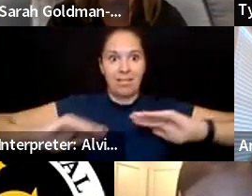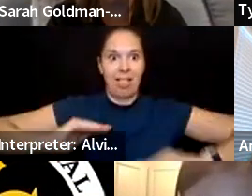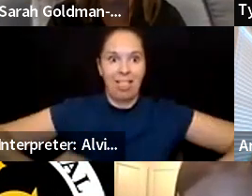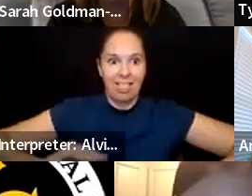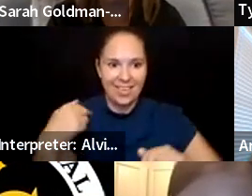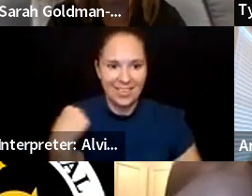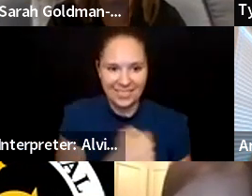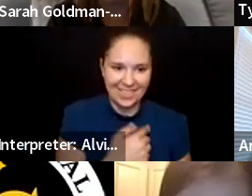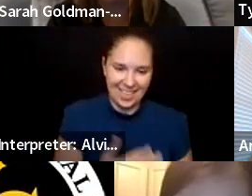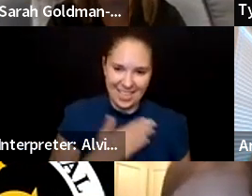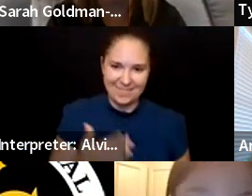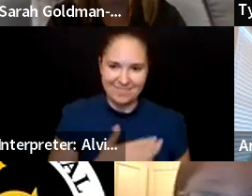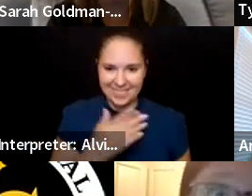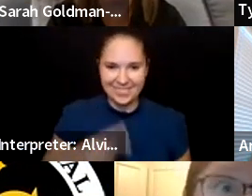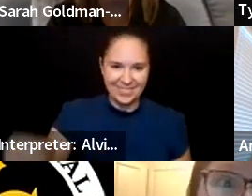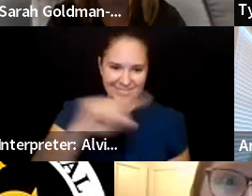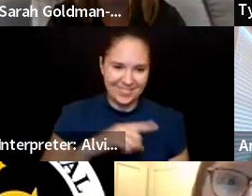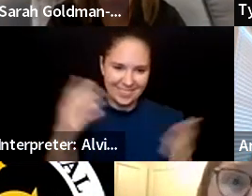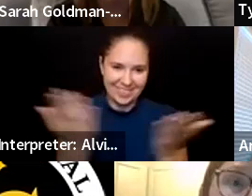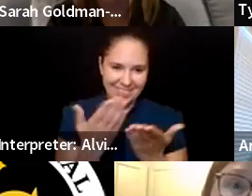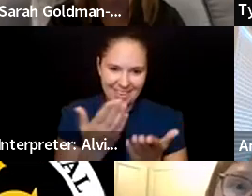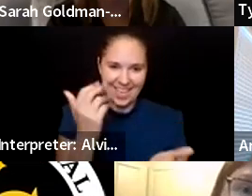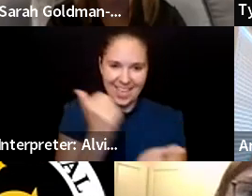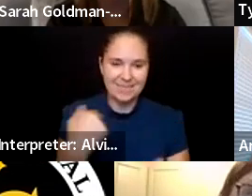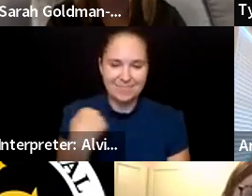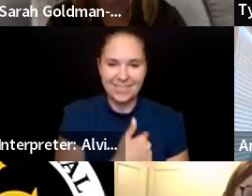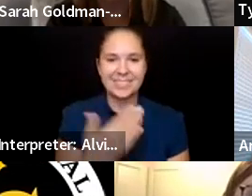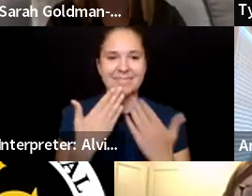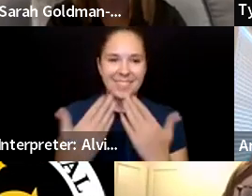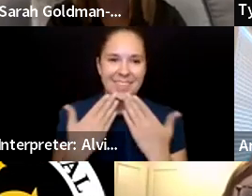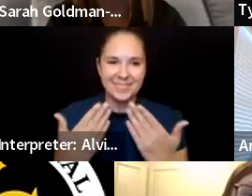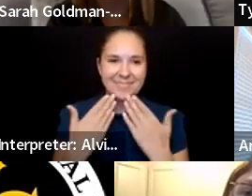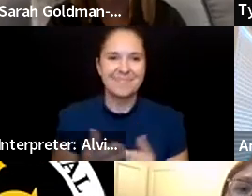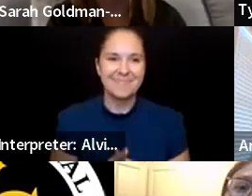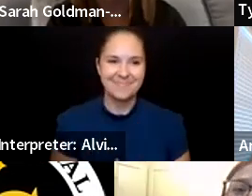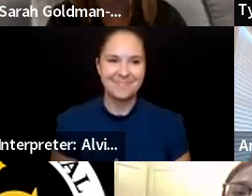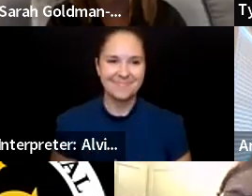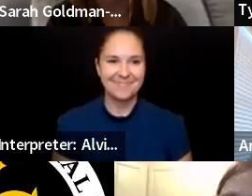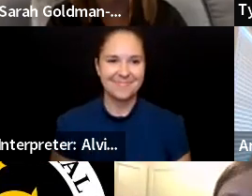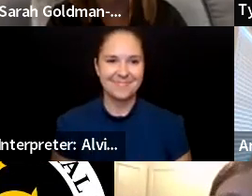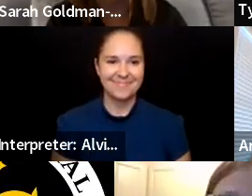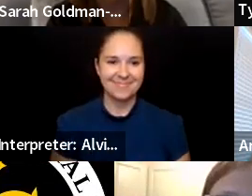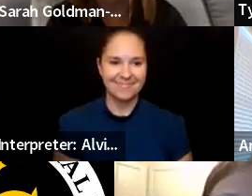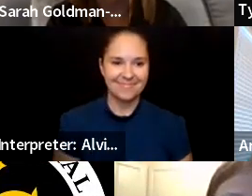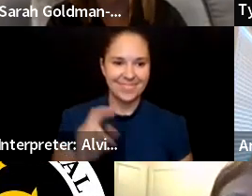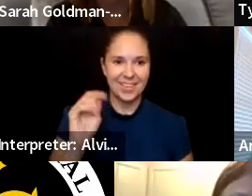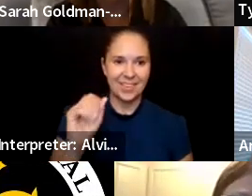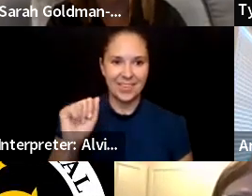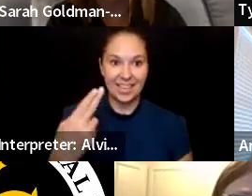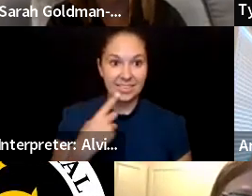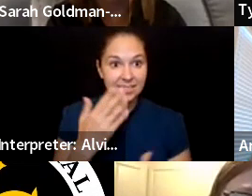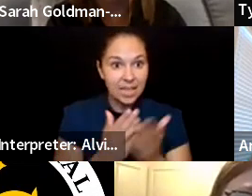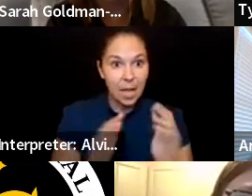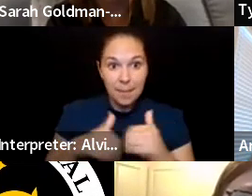are so happy you were all here to help us. Thank you, thank you, thank you. Somehow it went off without a hitch.